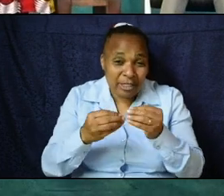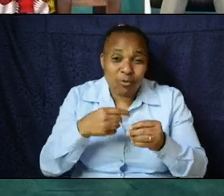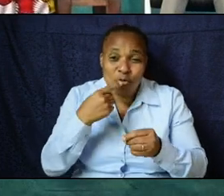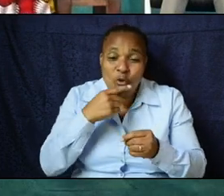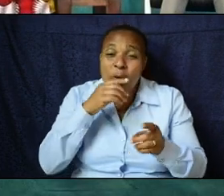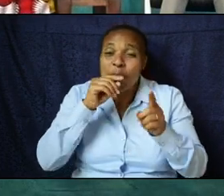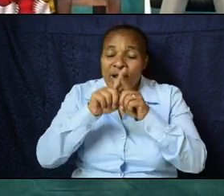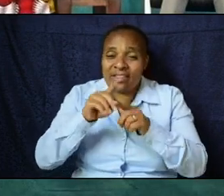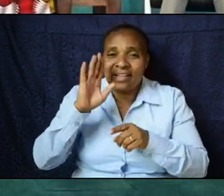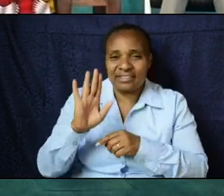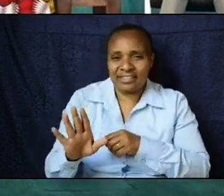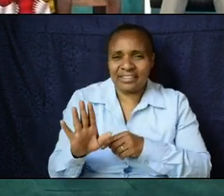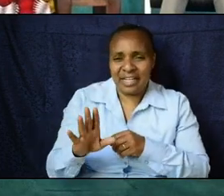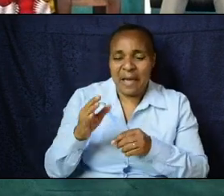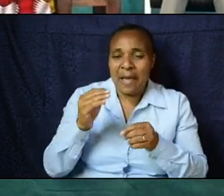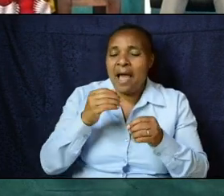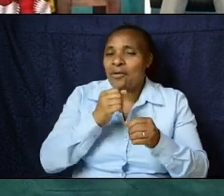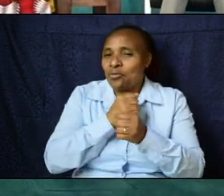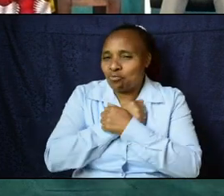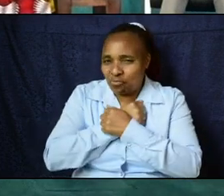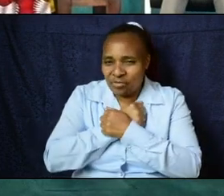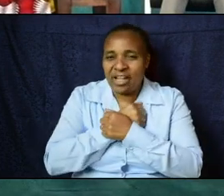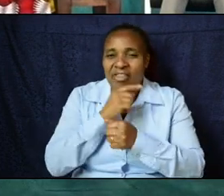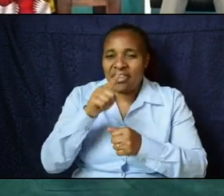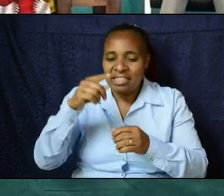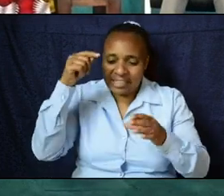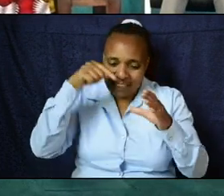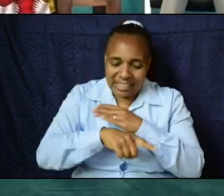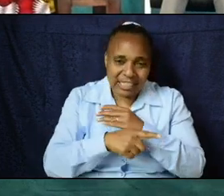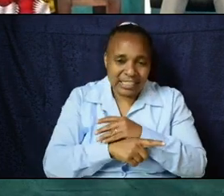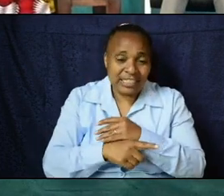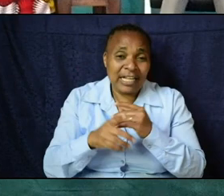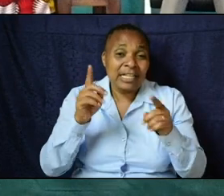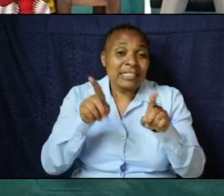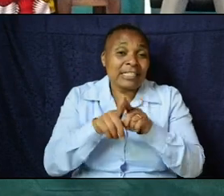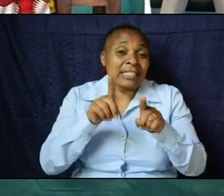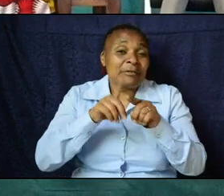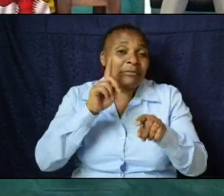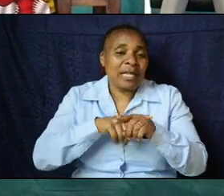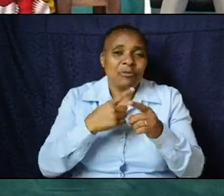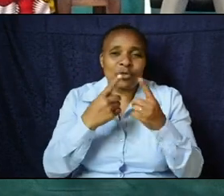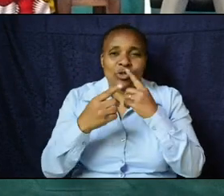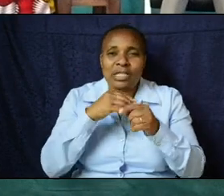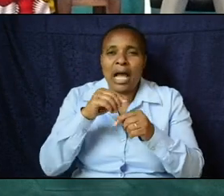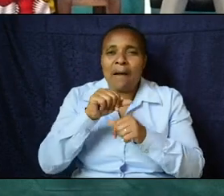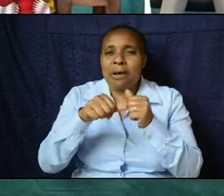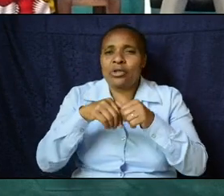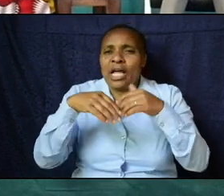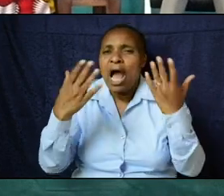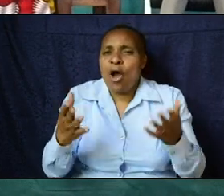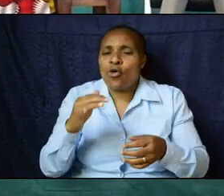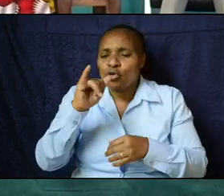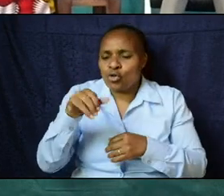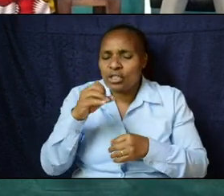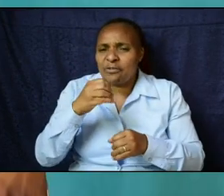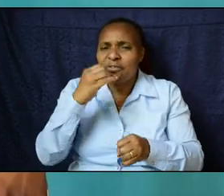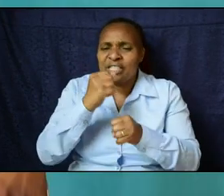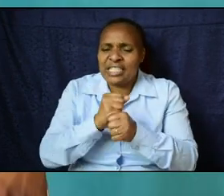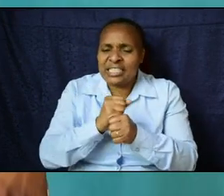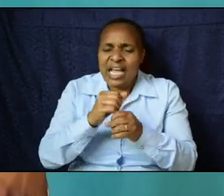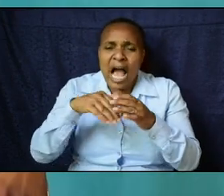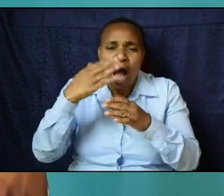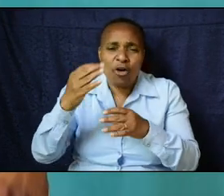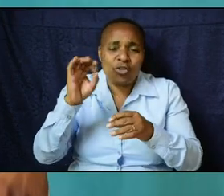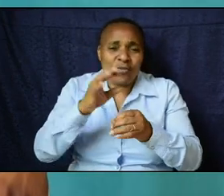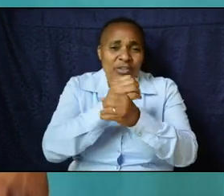amen. I like that insight. And Illinois also talks about how Joseph just did all this out of the love he had for